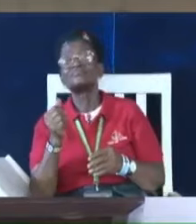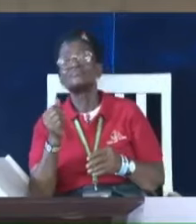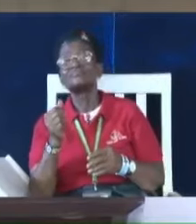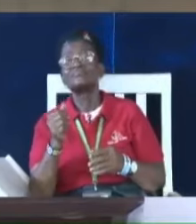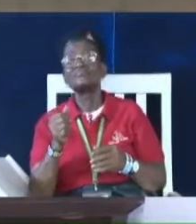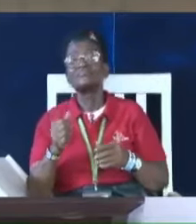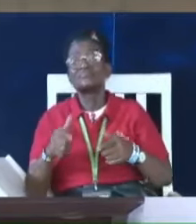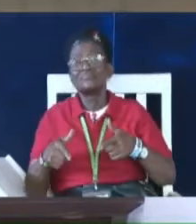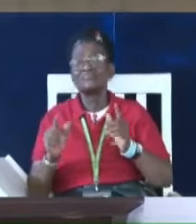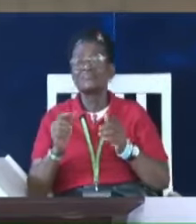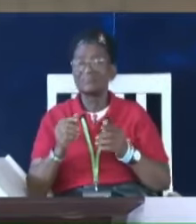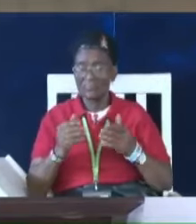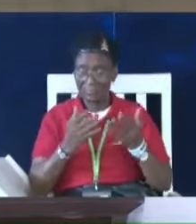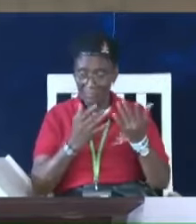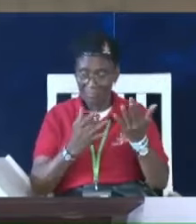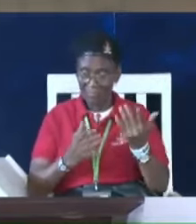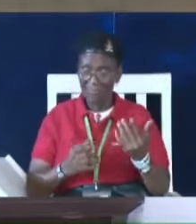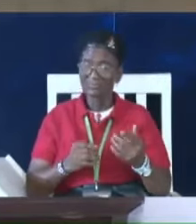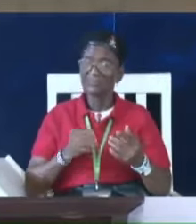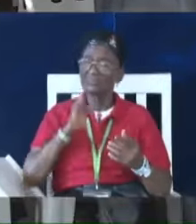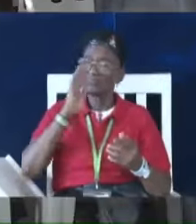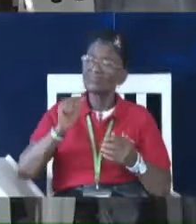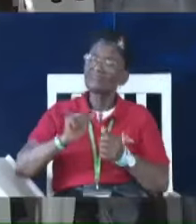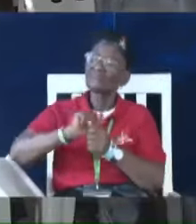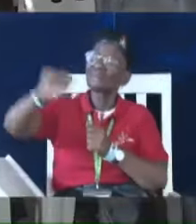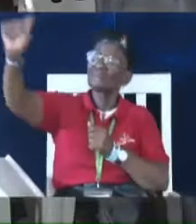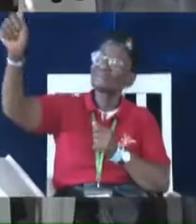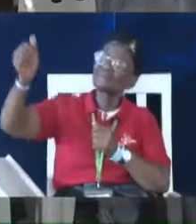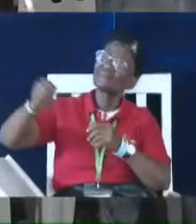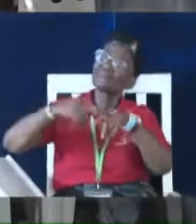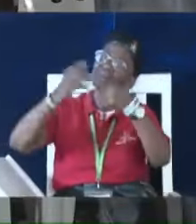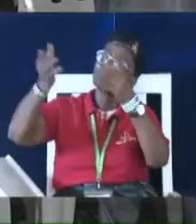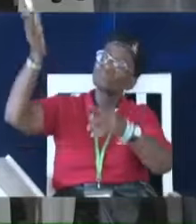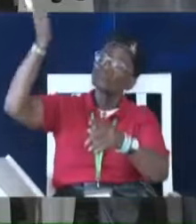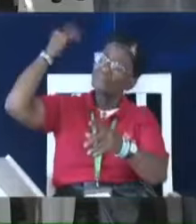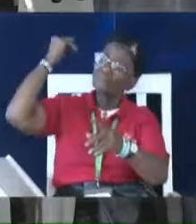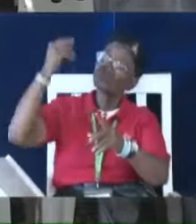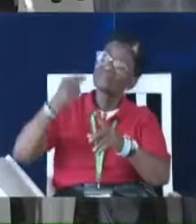let sorrow be far gone from their lives.